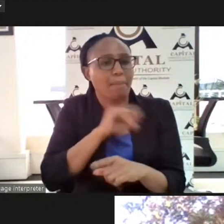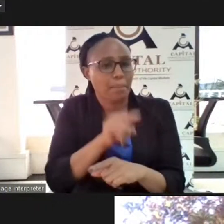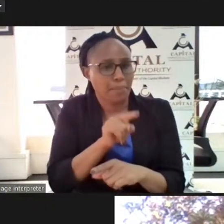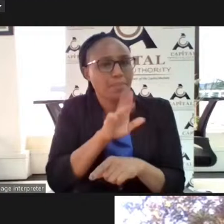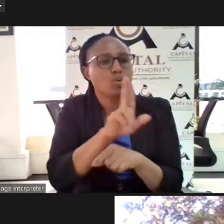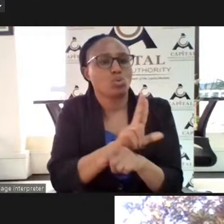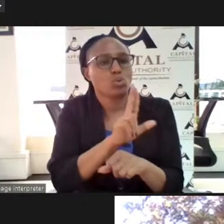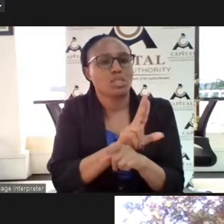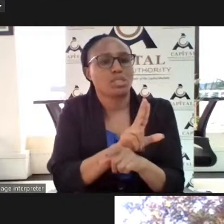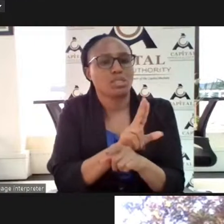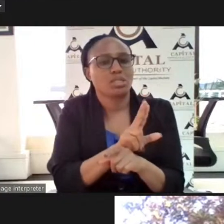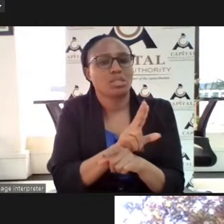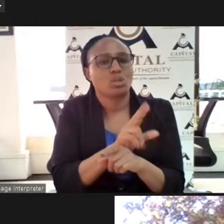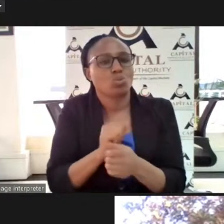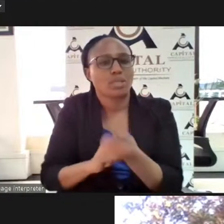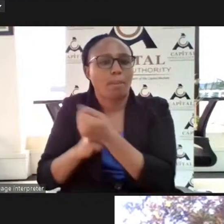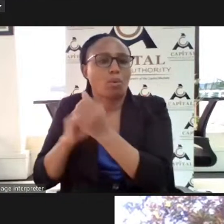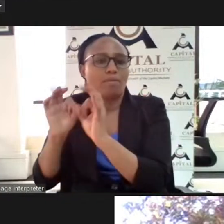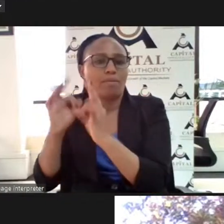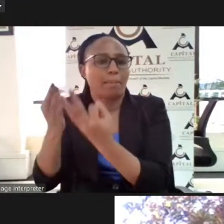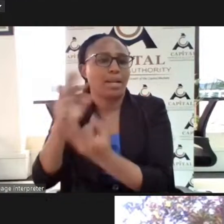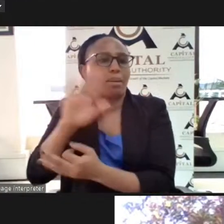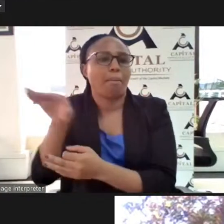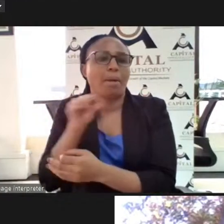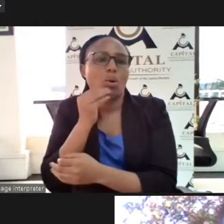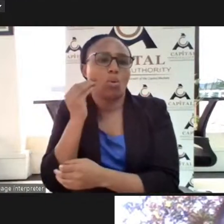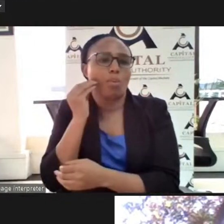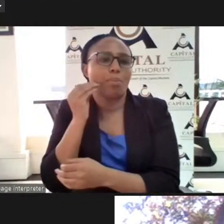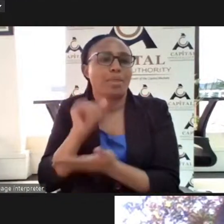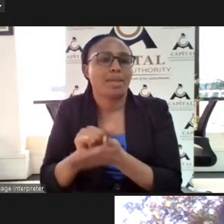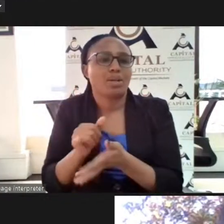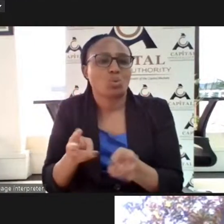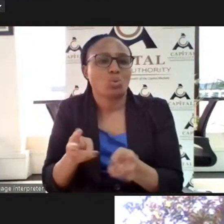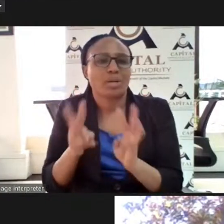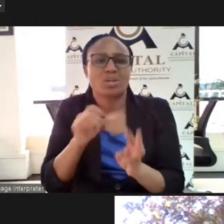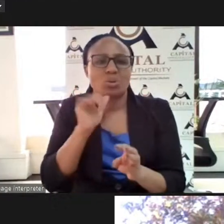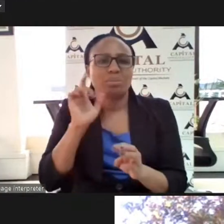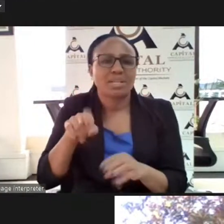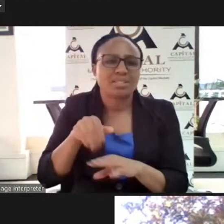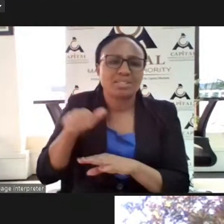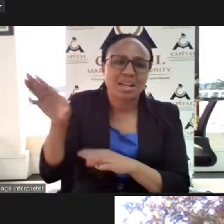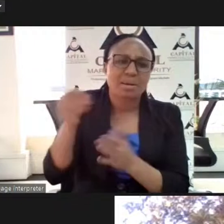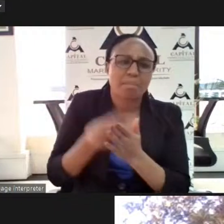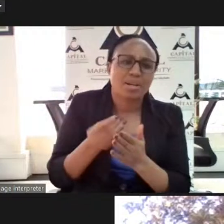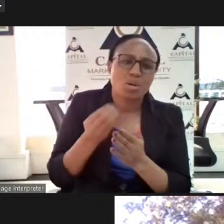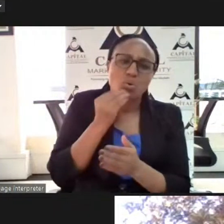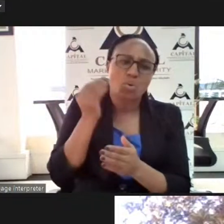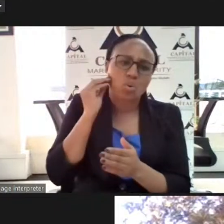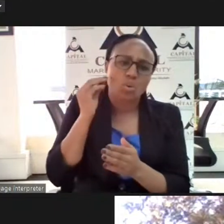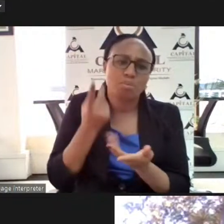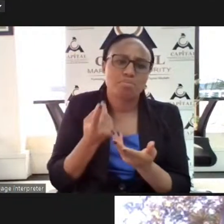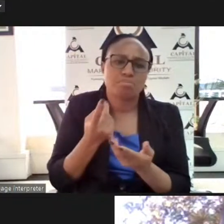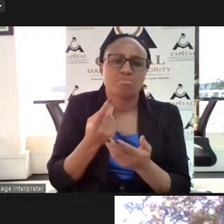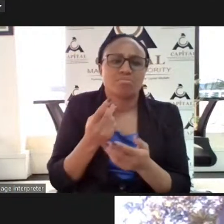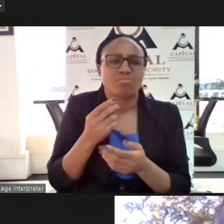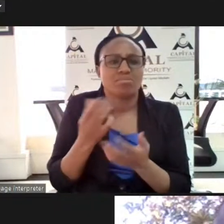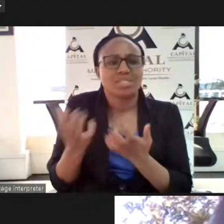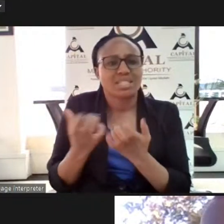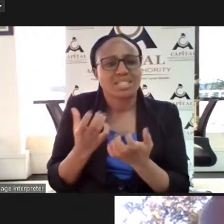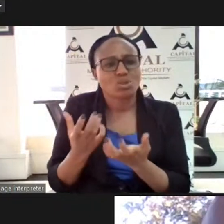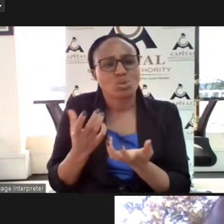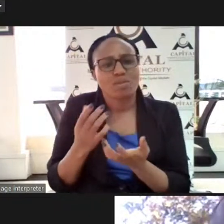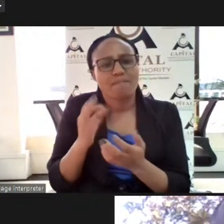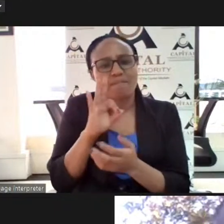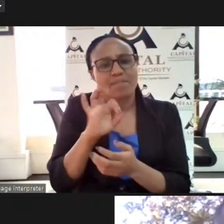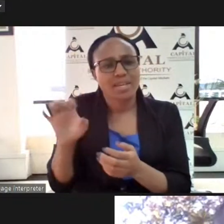uses to support his family, because then that way he doesn't have to keep sending money home, experiencing transaction fees. He can do one